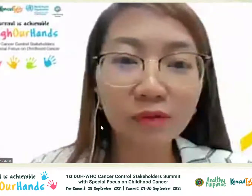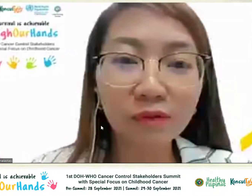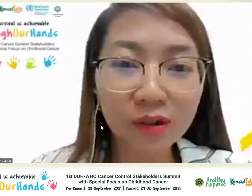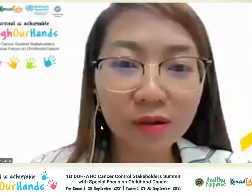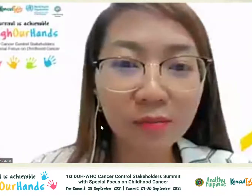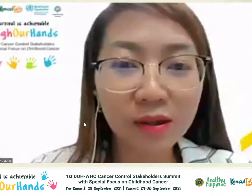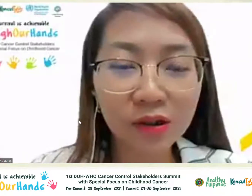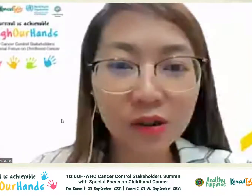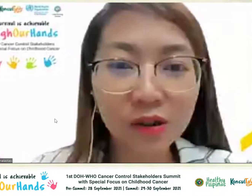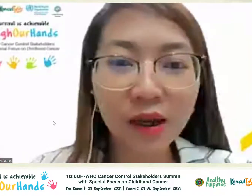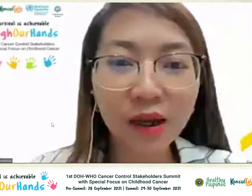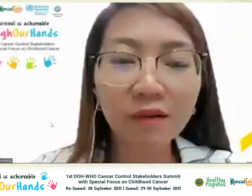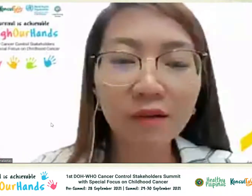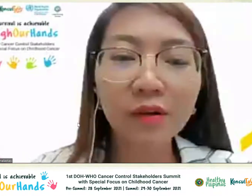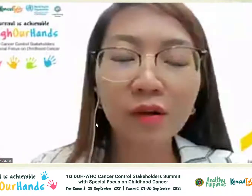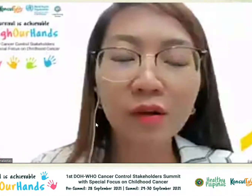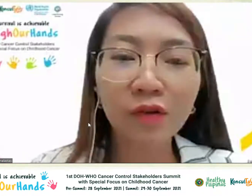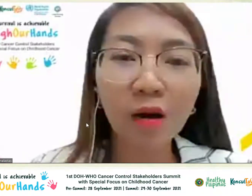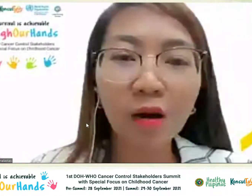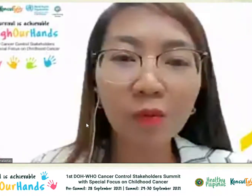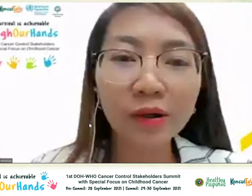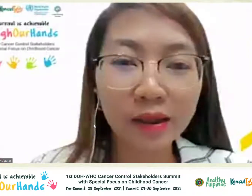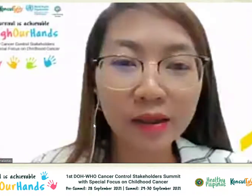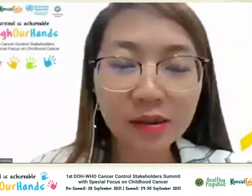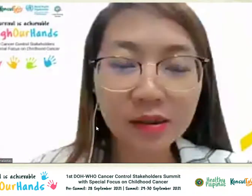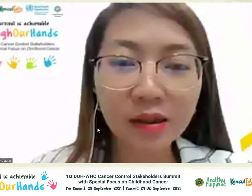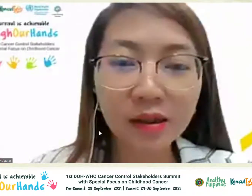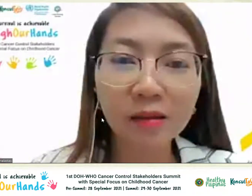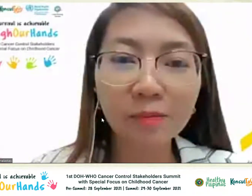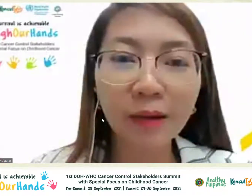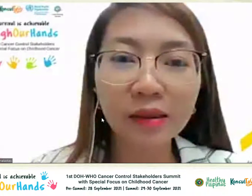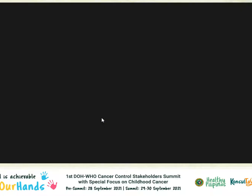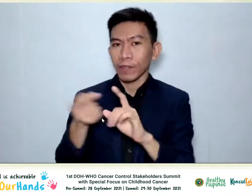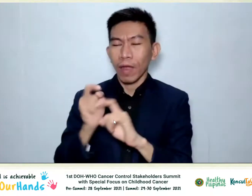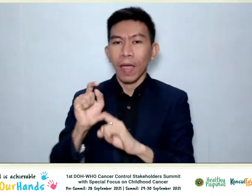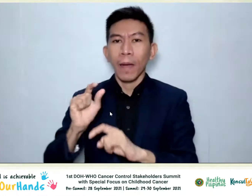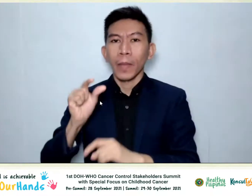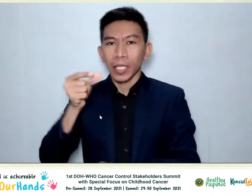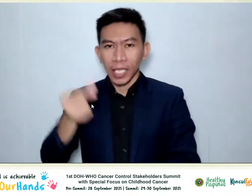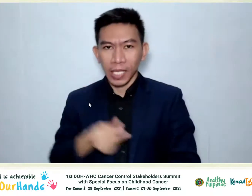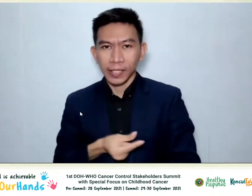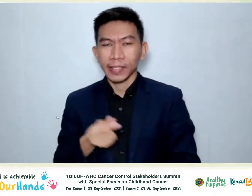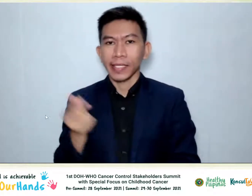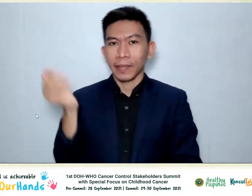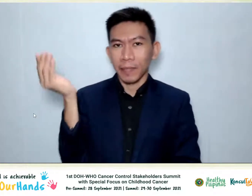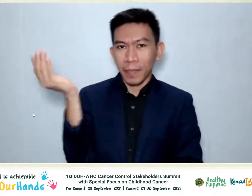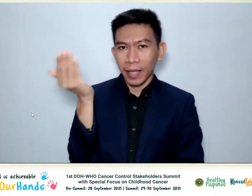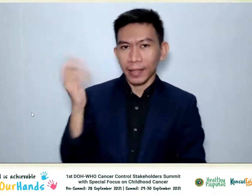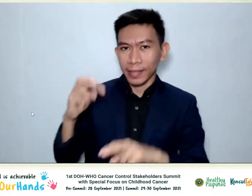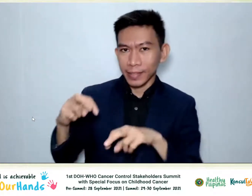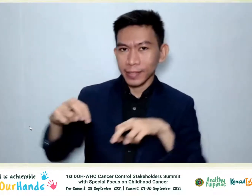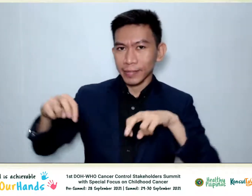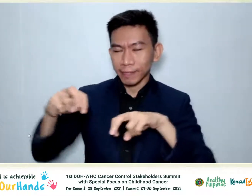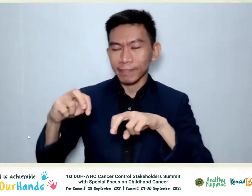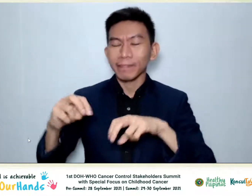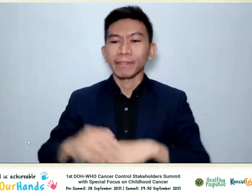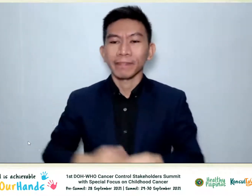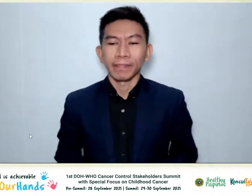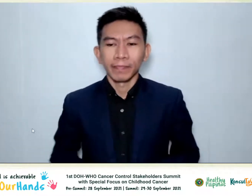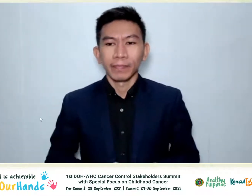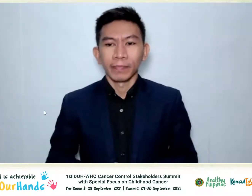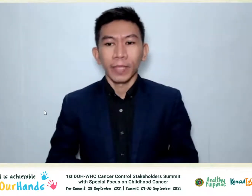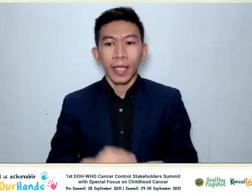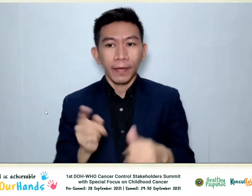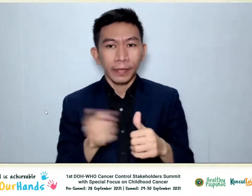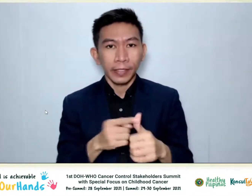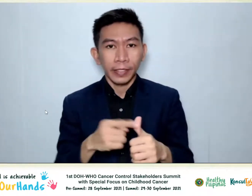to read first the messages we have from our guests and panelists here in the chat box. So first, coming from